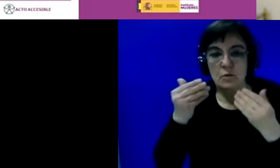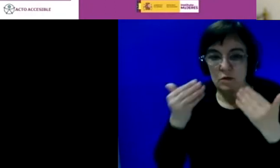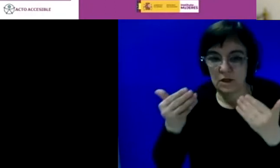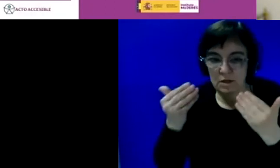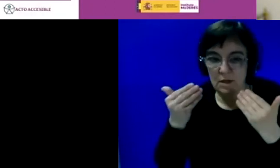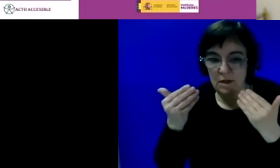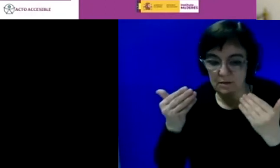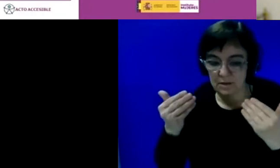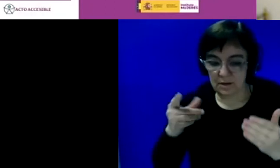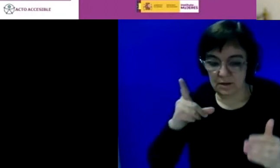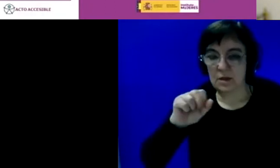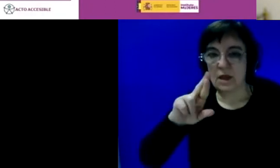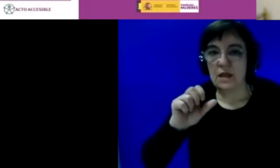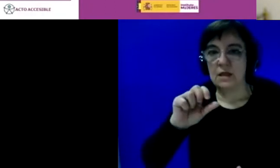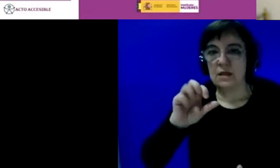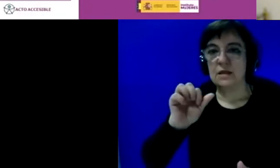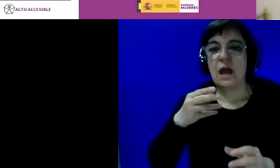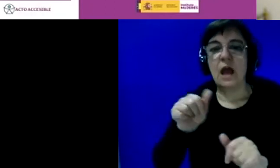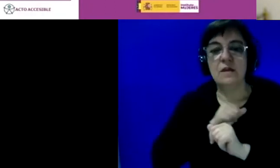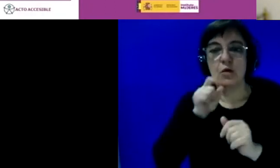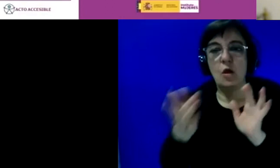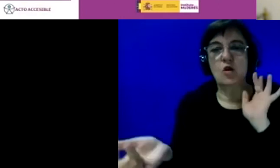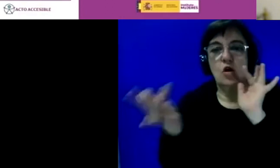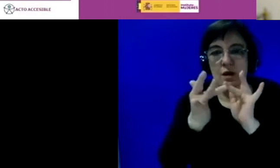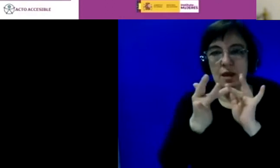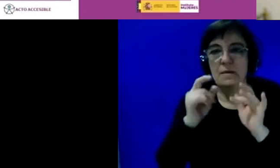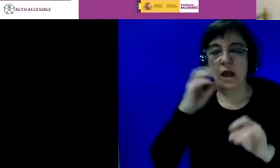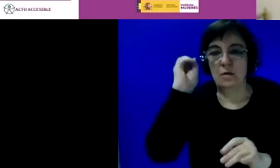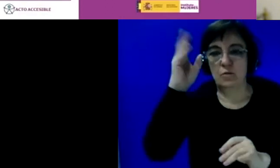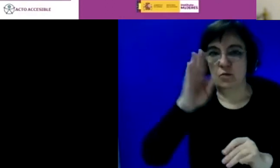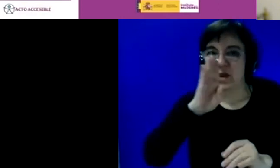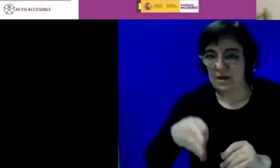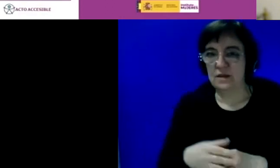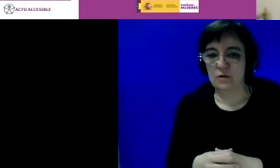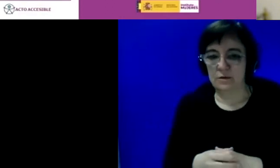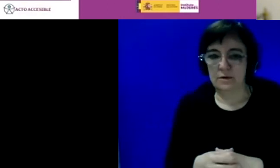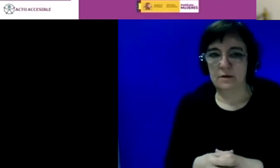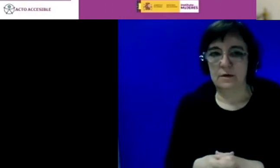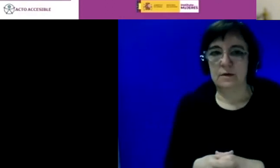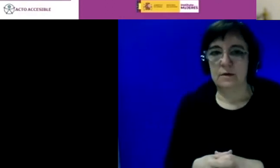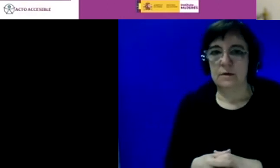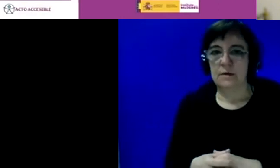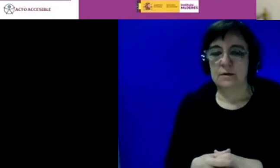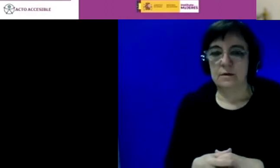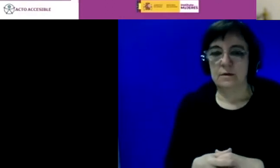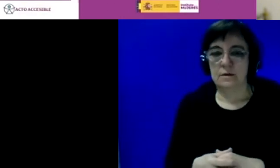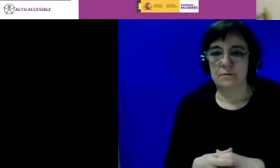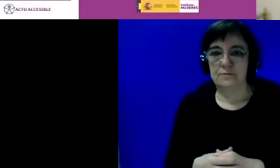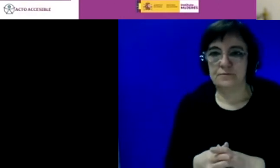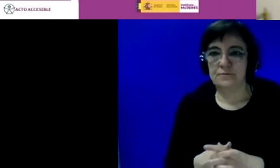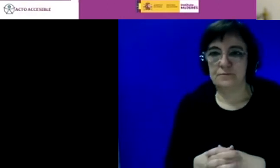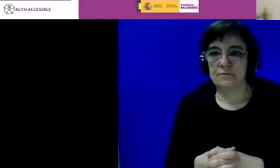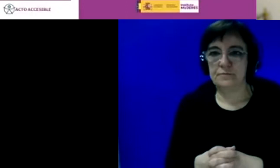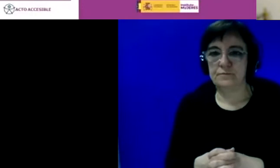if that is the case. Thank you so much. So, ahora vamos a pasar a una fundación